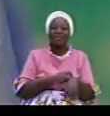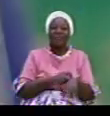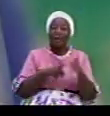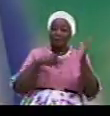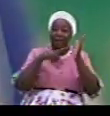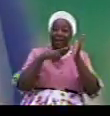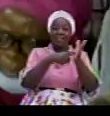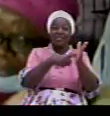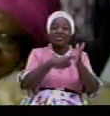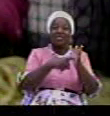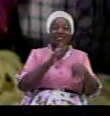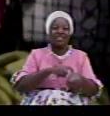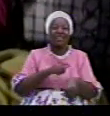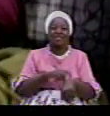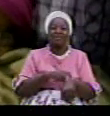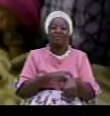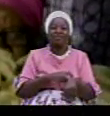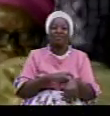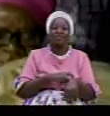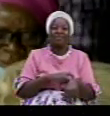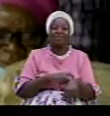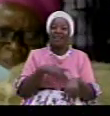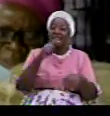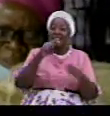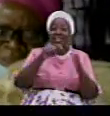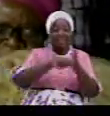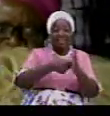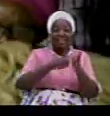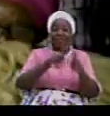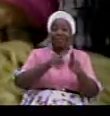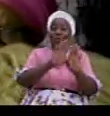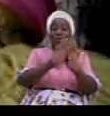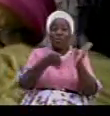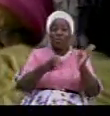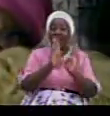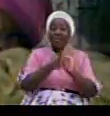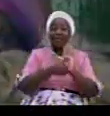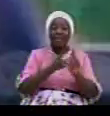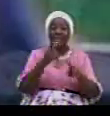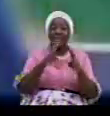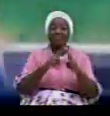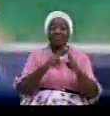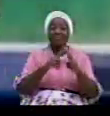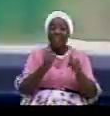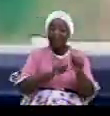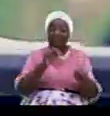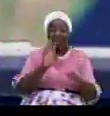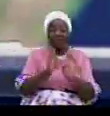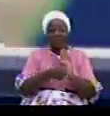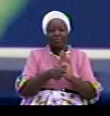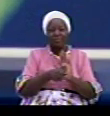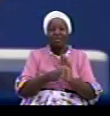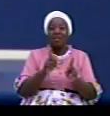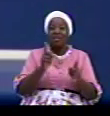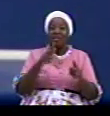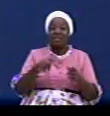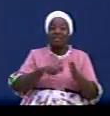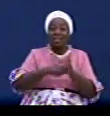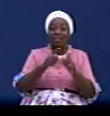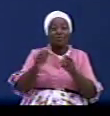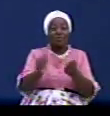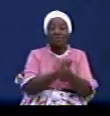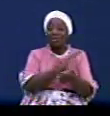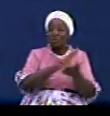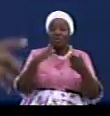Manifestation time. The key to open every door. The key to destroy the works of